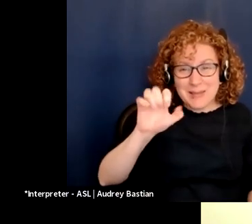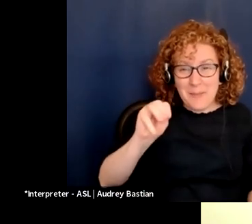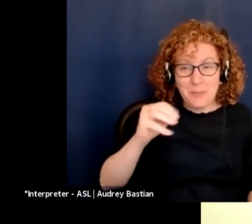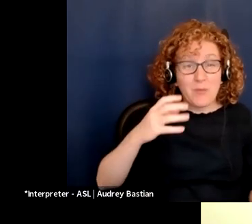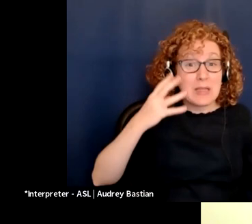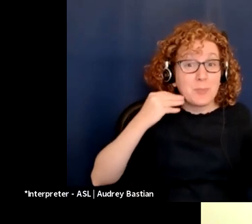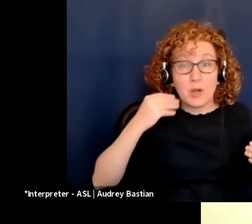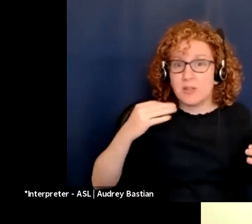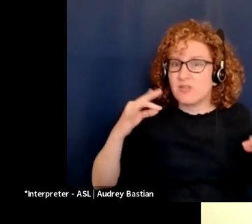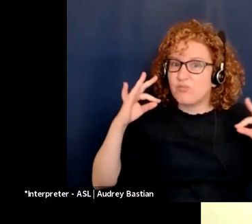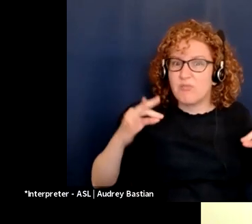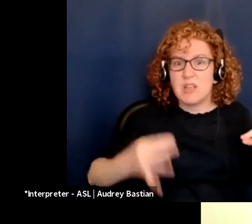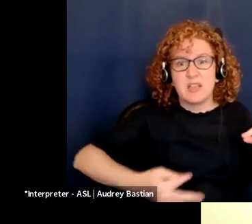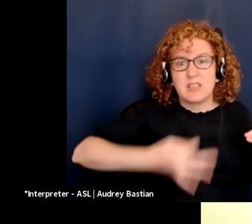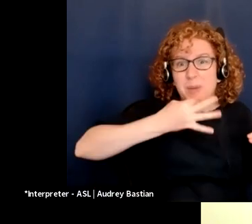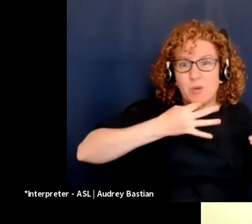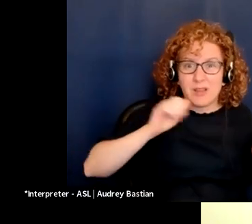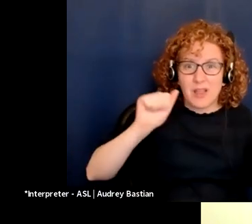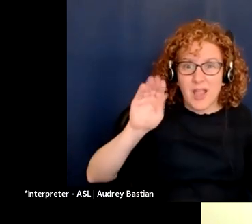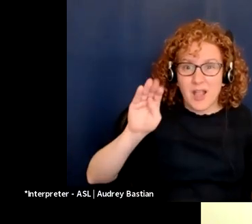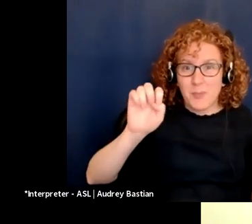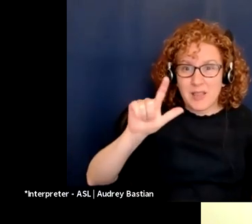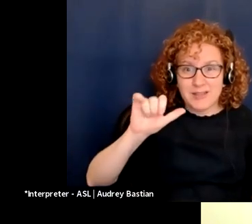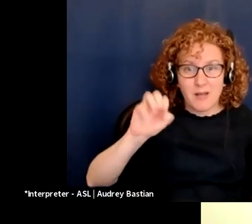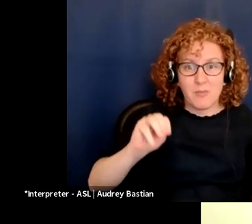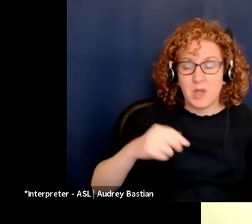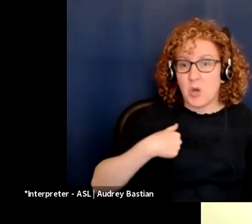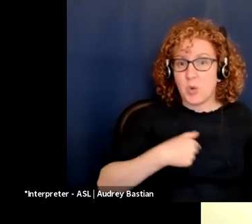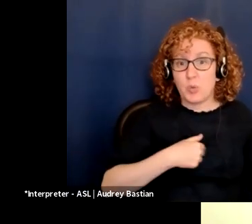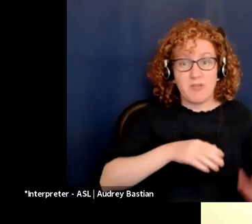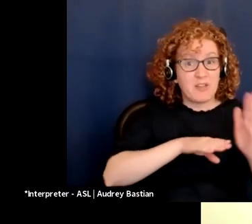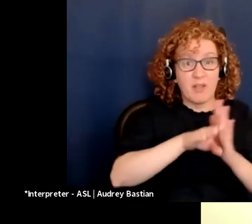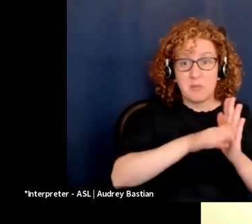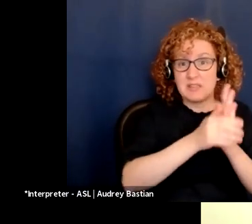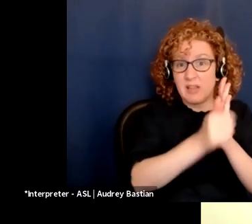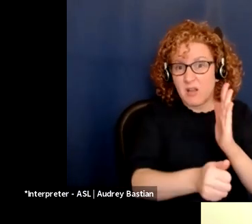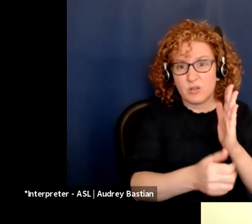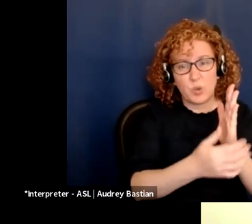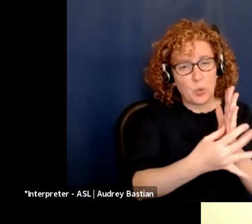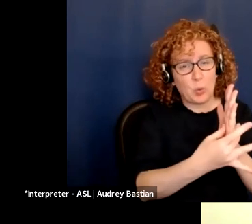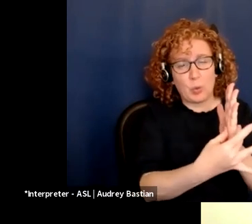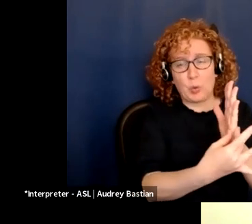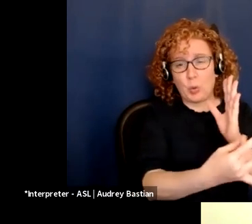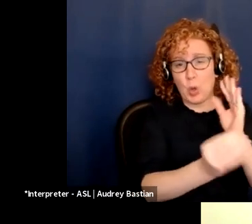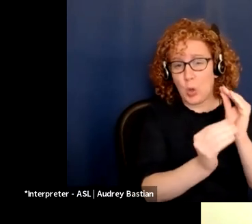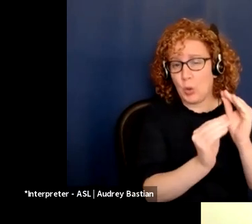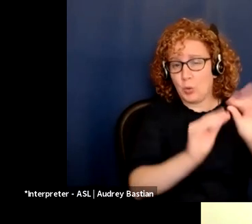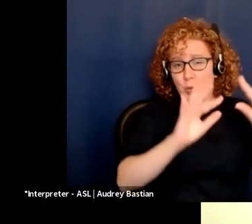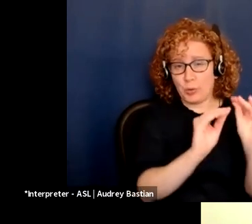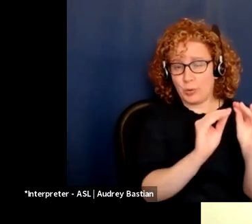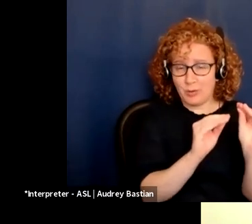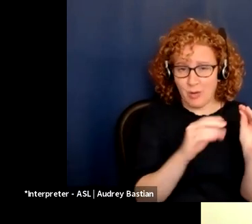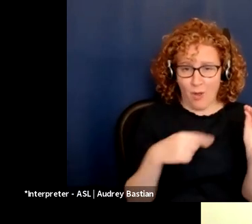ableism. We're really good at ableism. We have developed those skills over time, but that's not a good enough